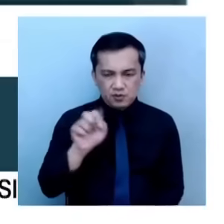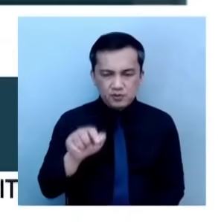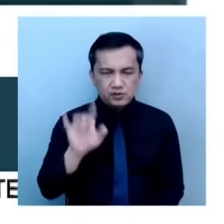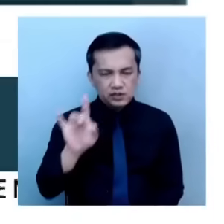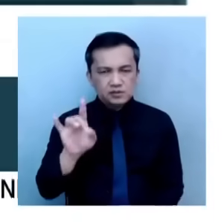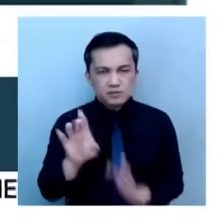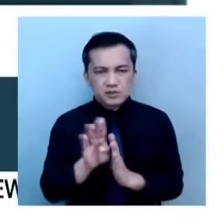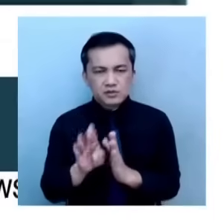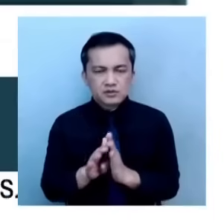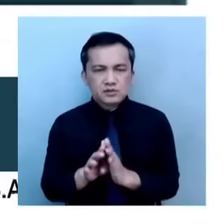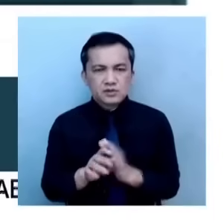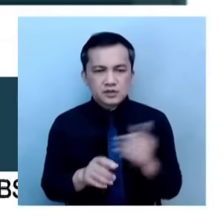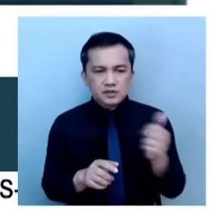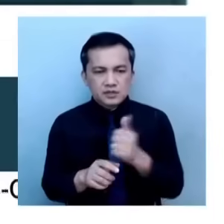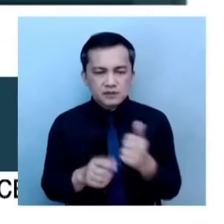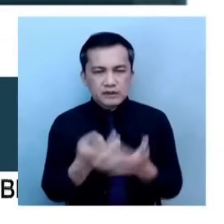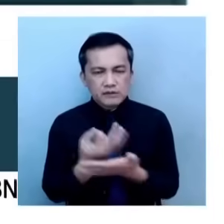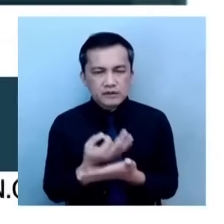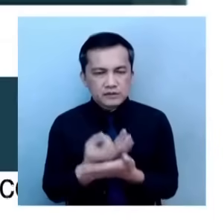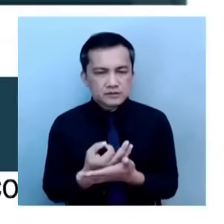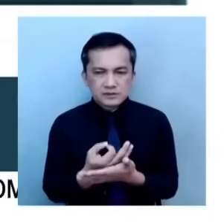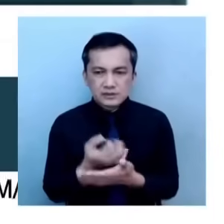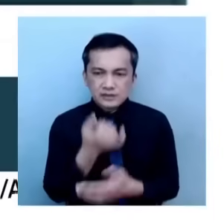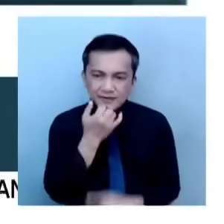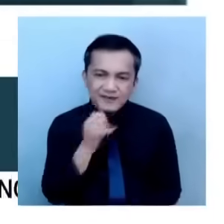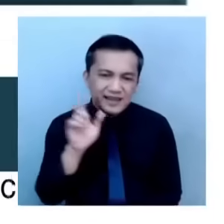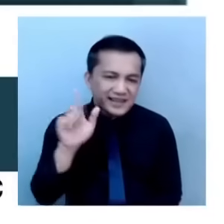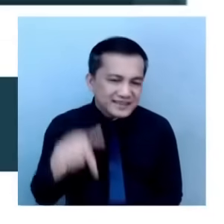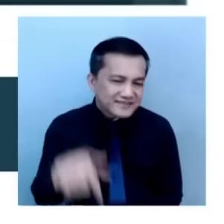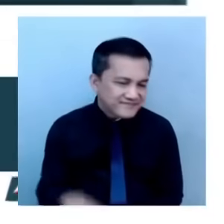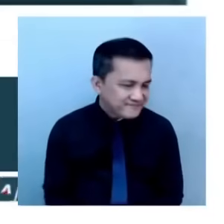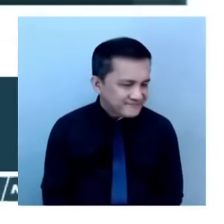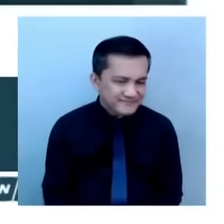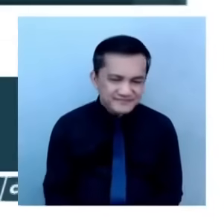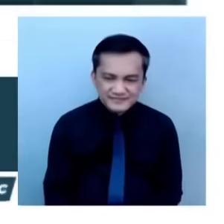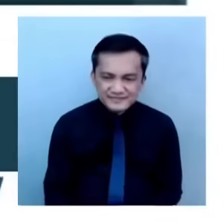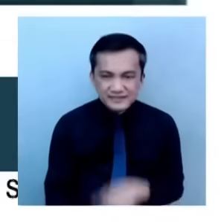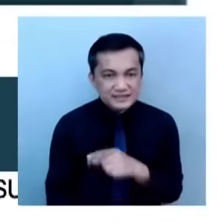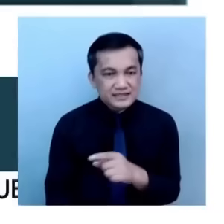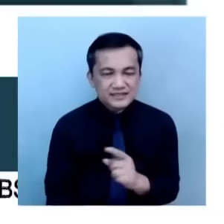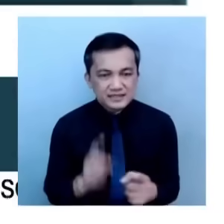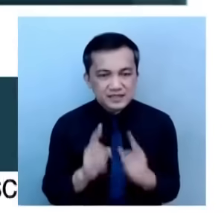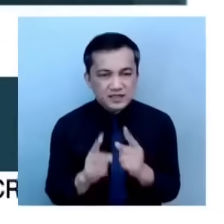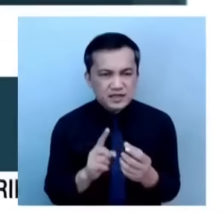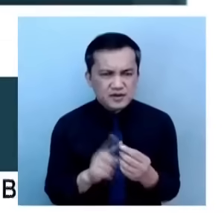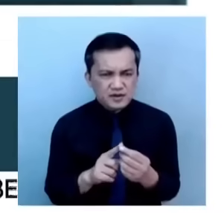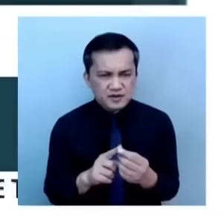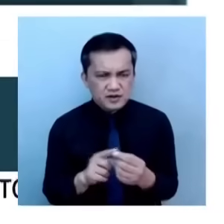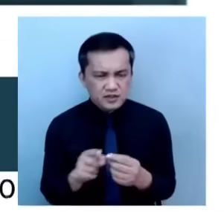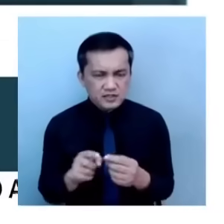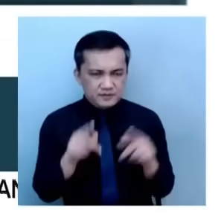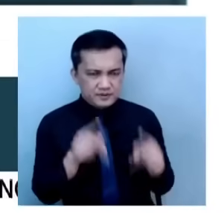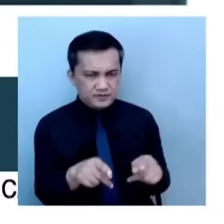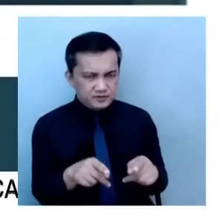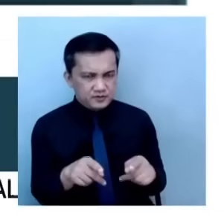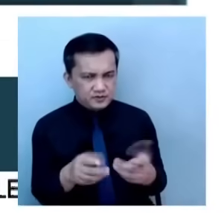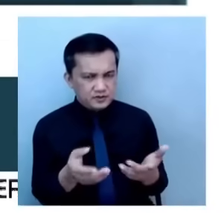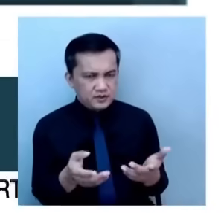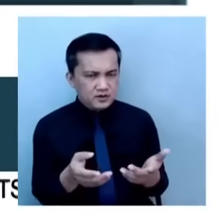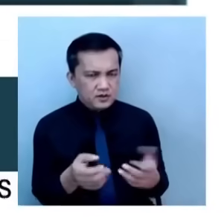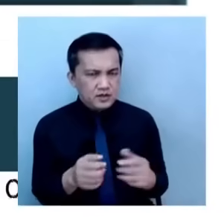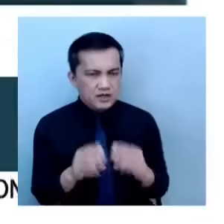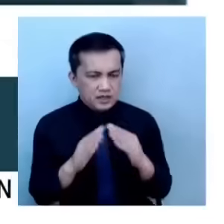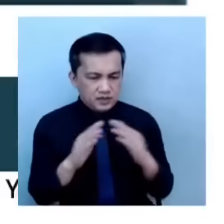funds, which turned out to be inaccurate. They were talking about how a certain person or how the House